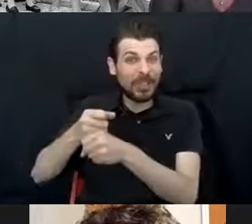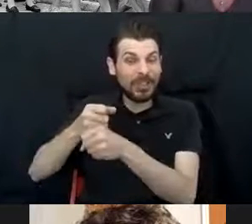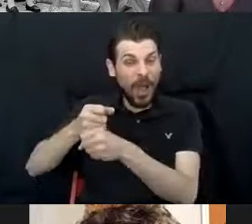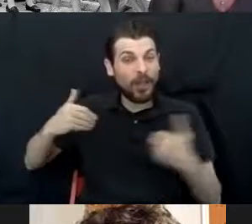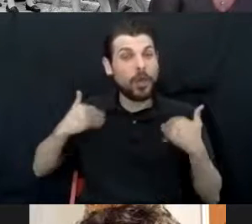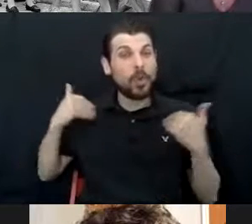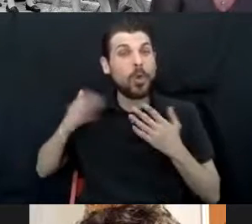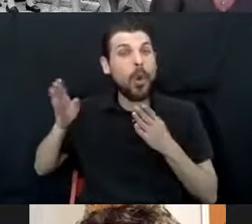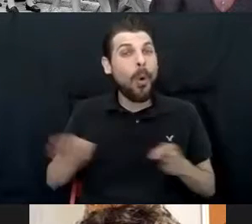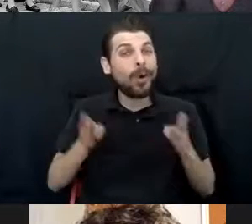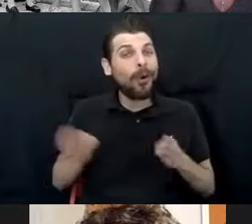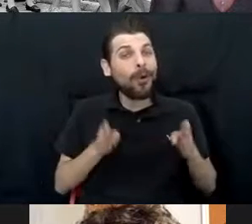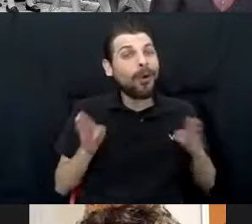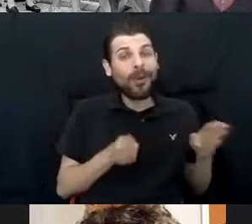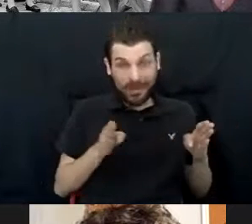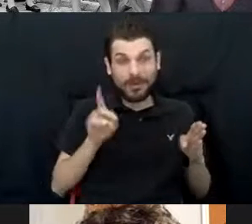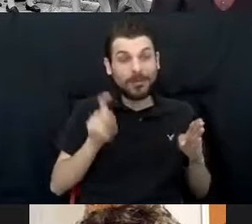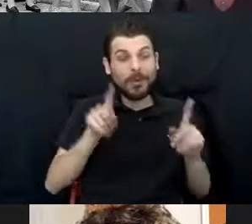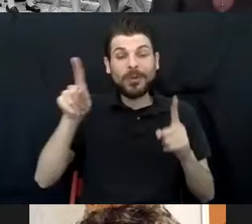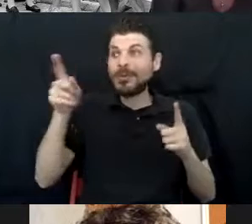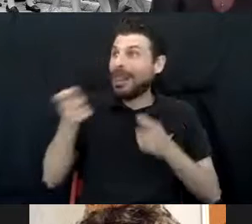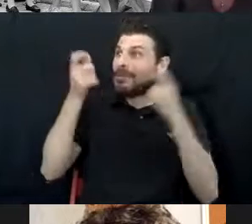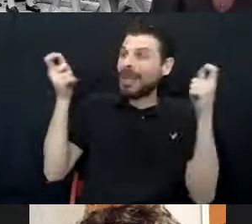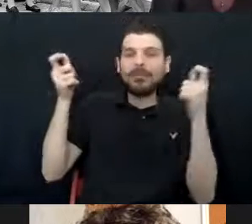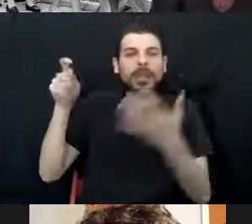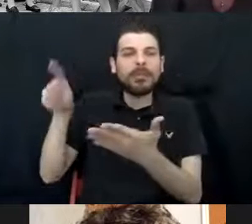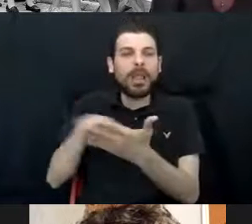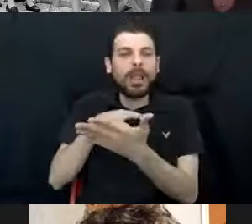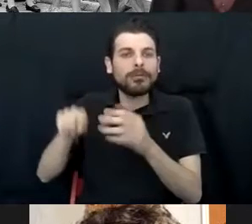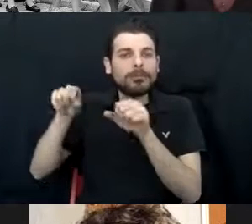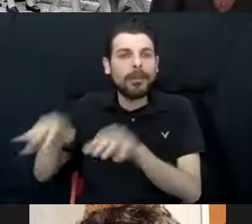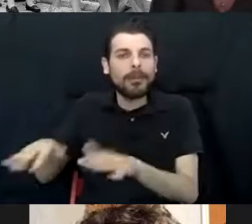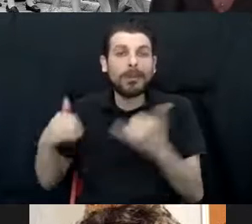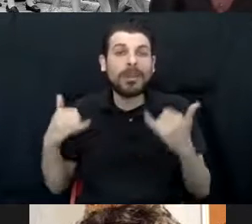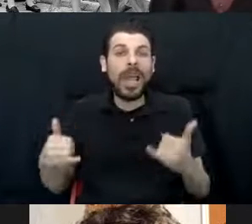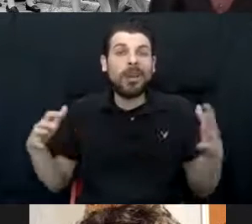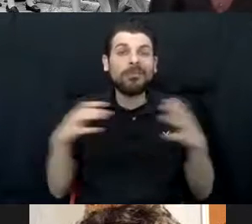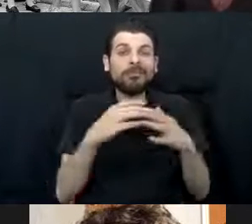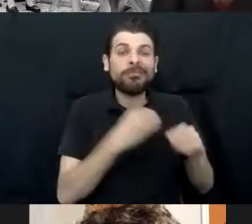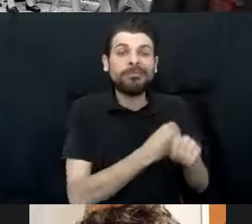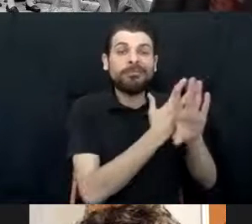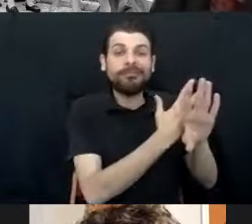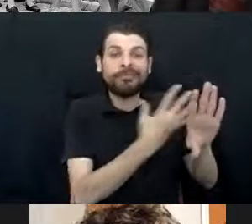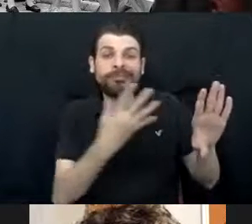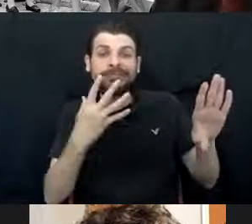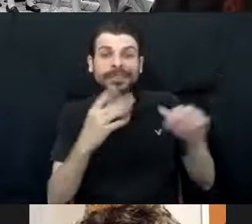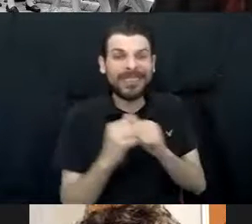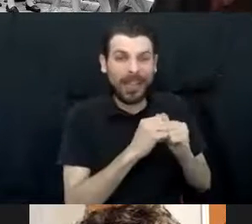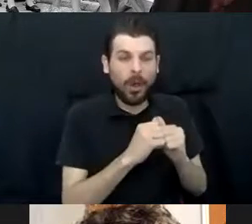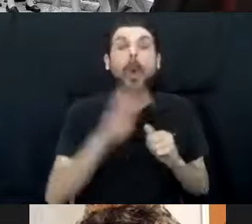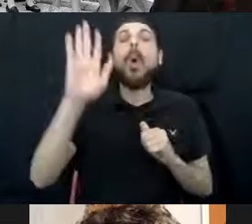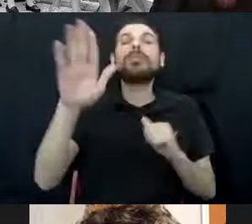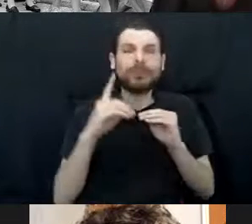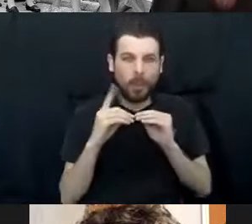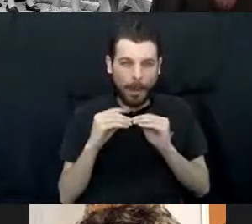this organization together, and we are not there. So we're here together. And yeah. I thank you. And one more thing I was going to say, it